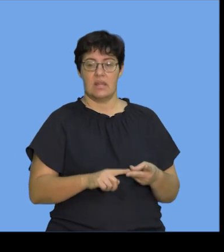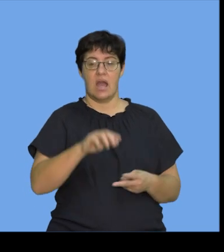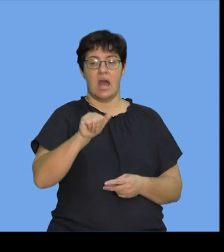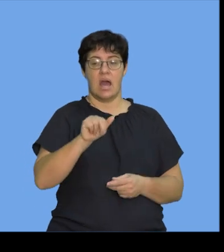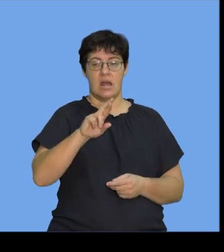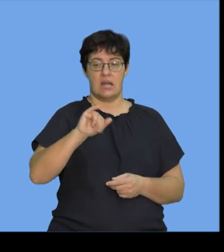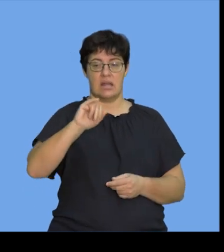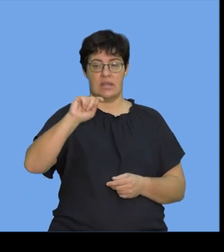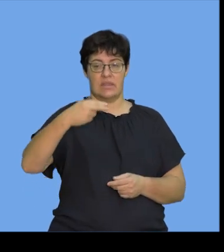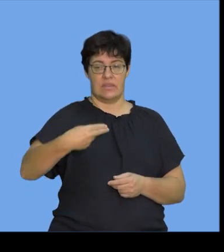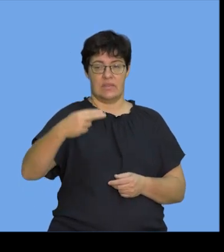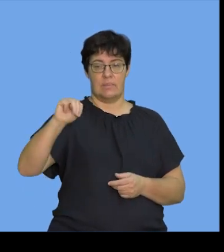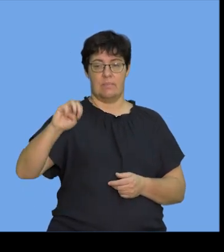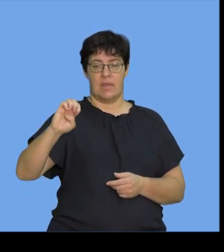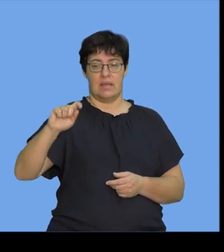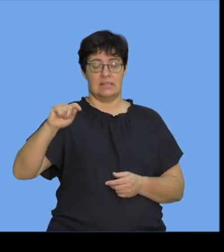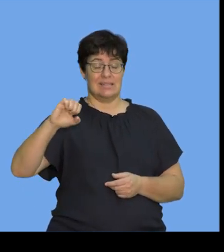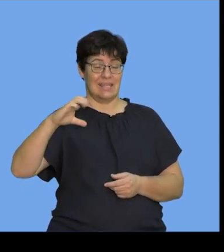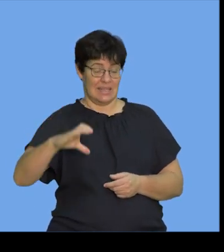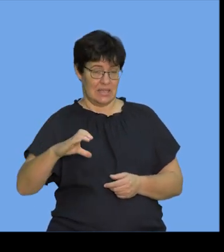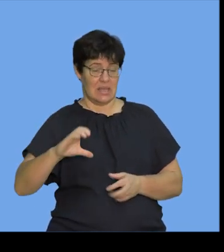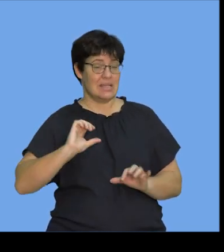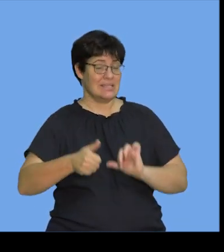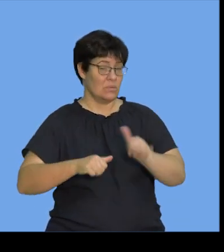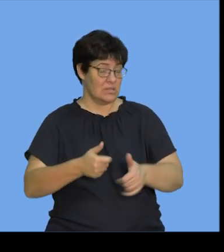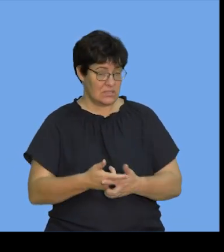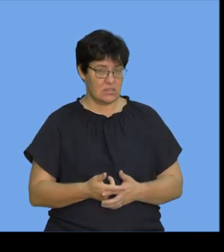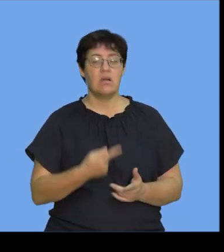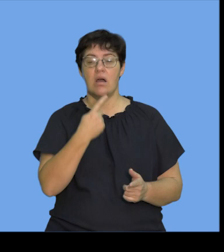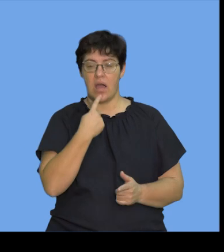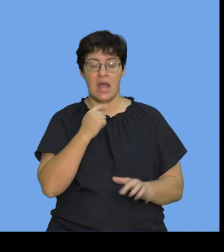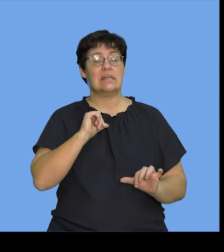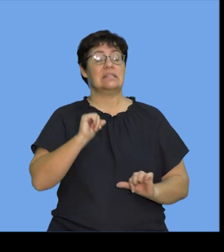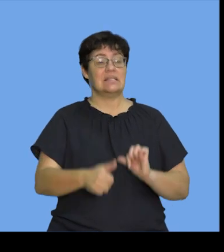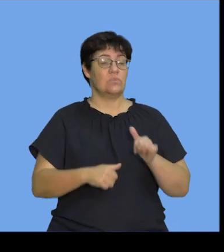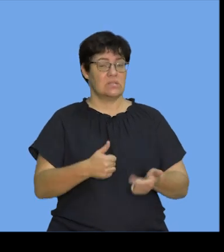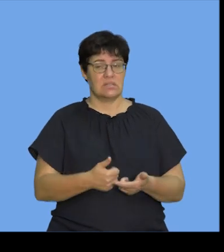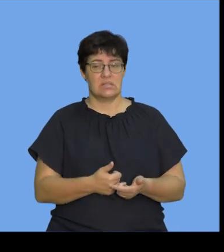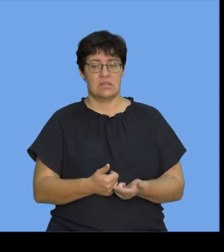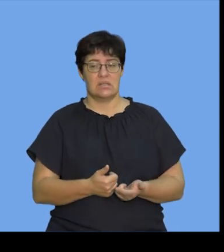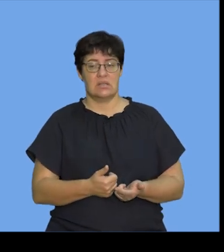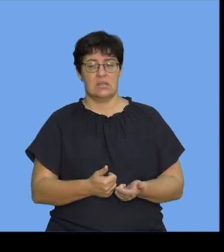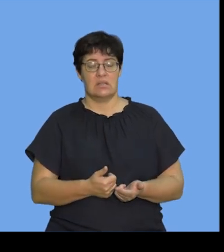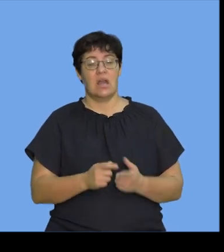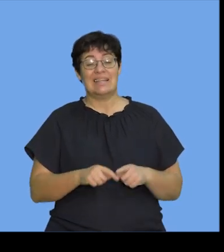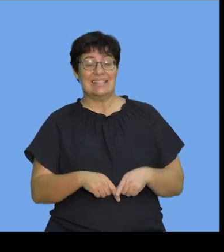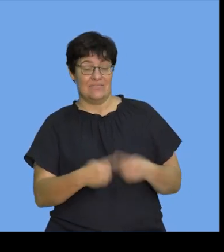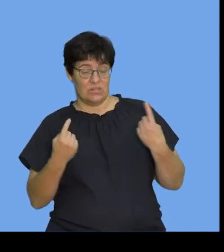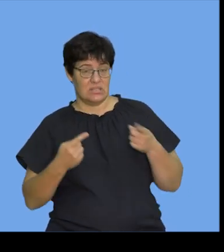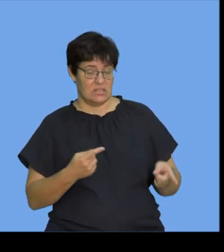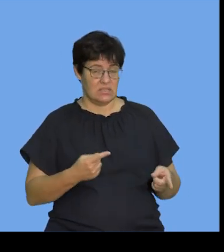sequence, which is one type of a sequence, is when a sequence where the difference